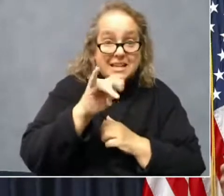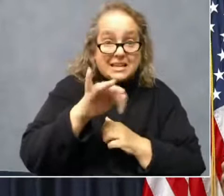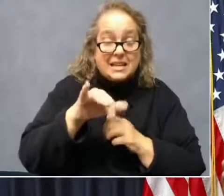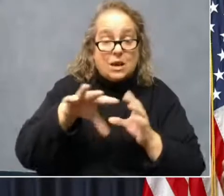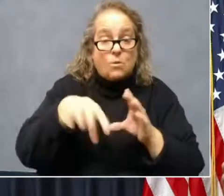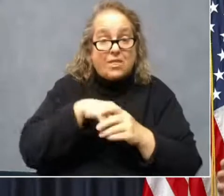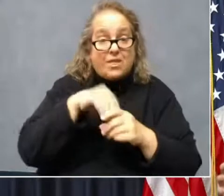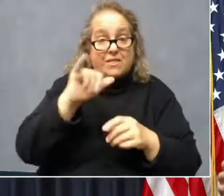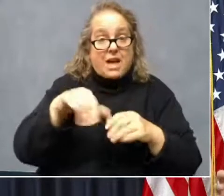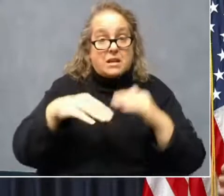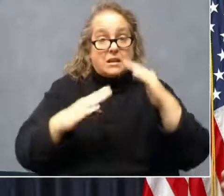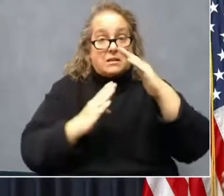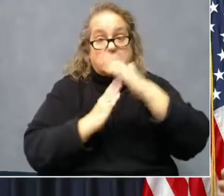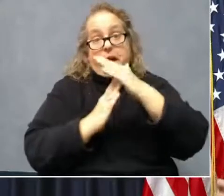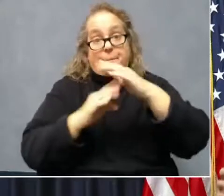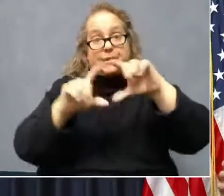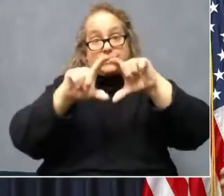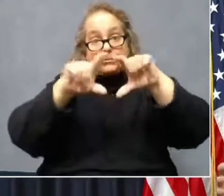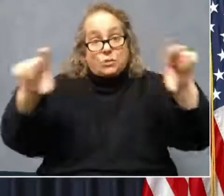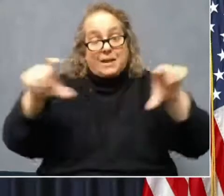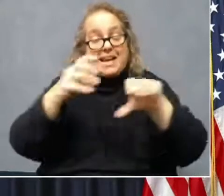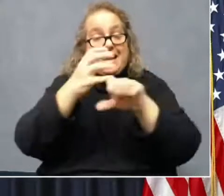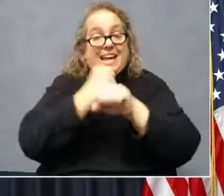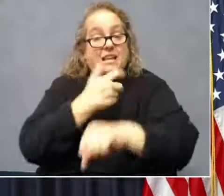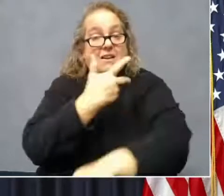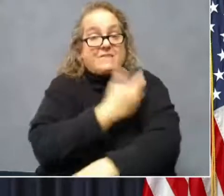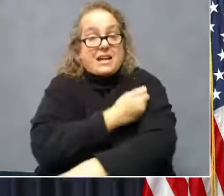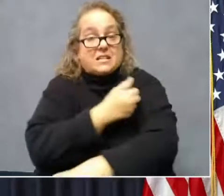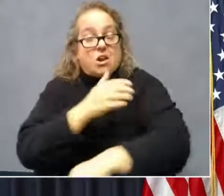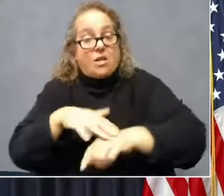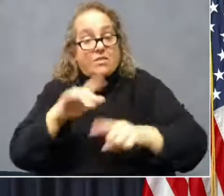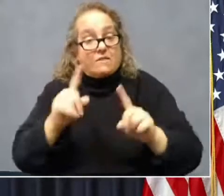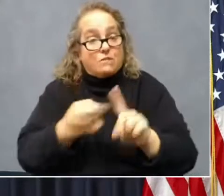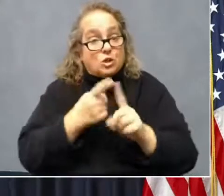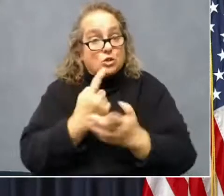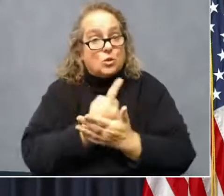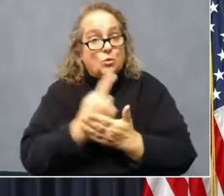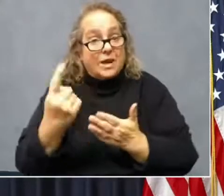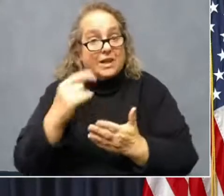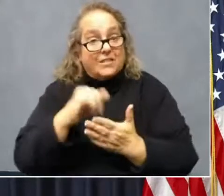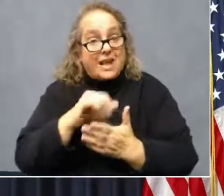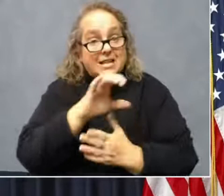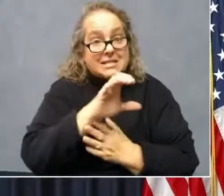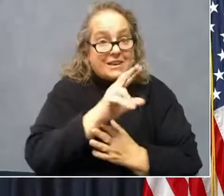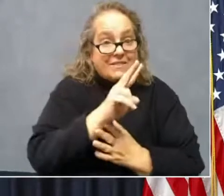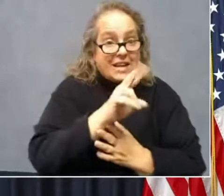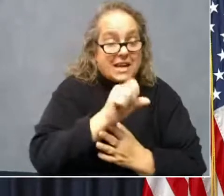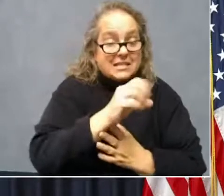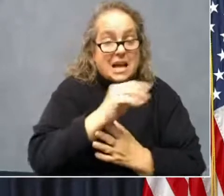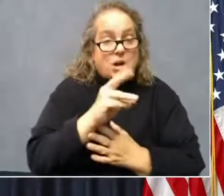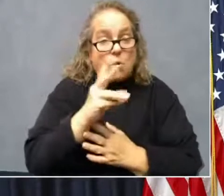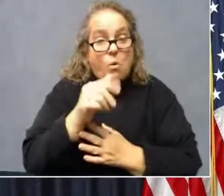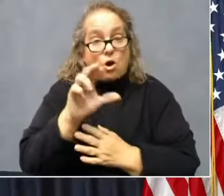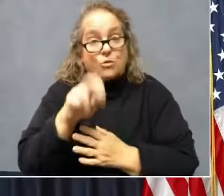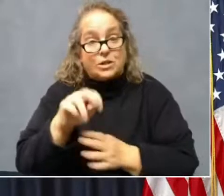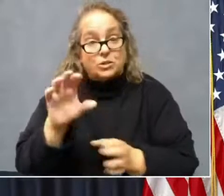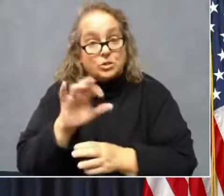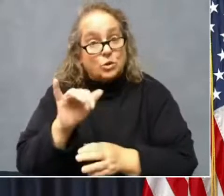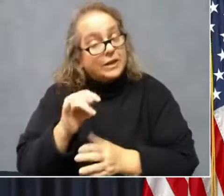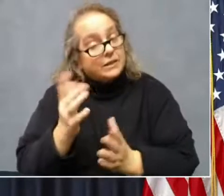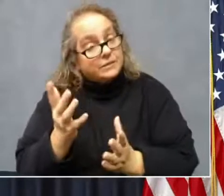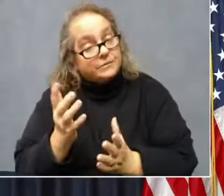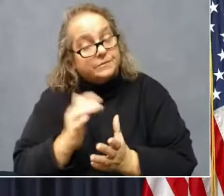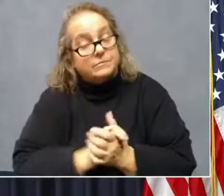vaccines on that first week that CVS and Walgreens is doing it. Now, CVS